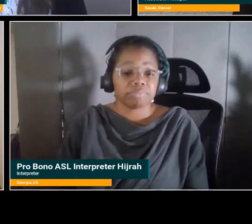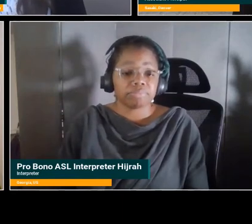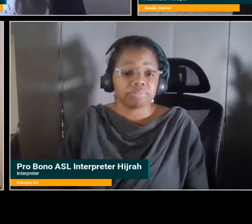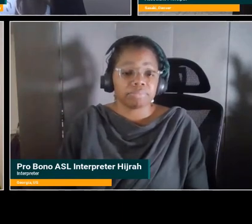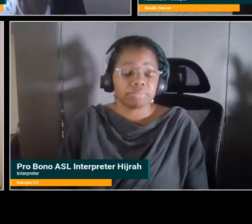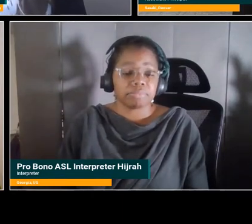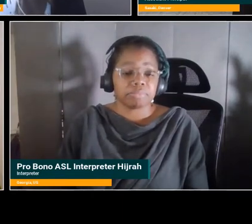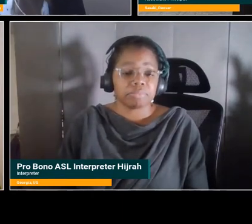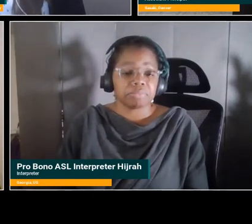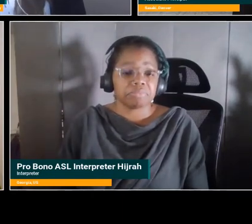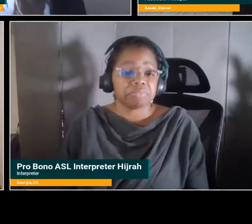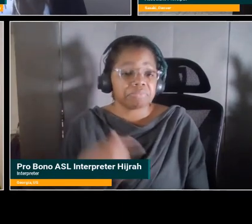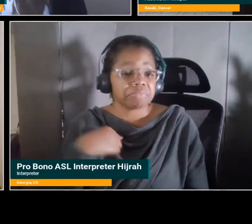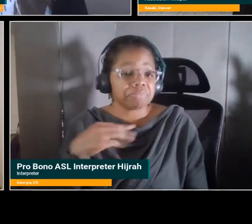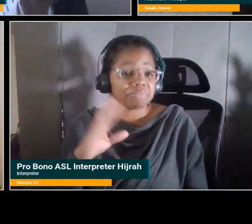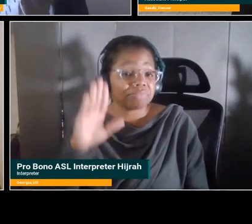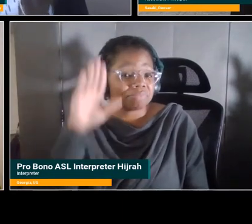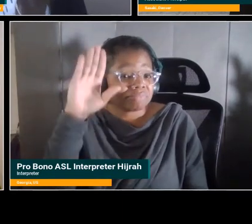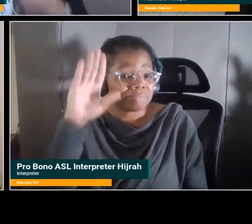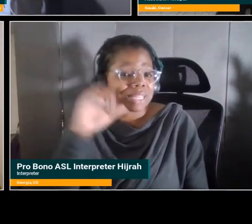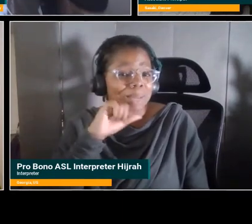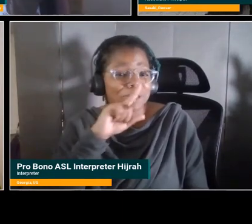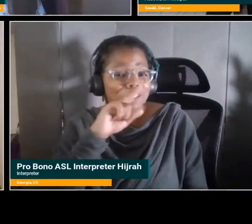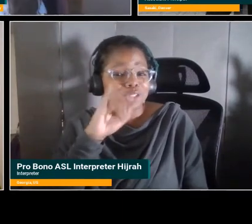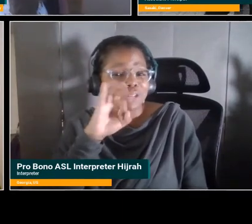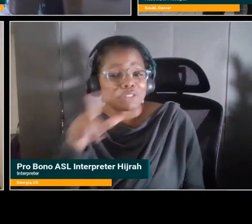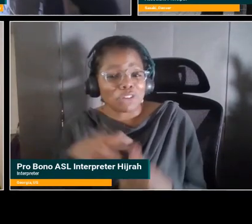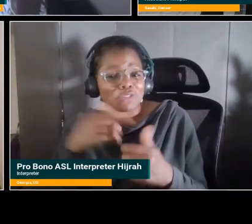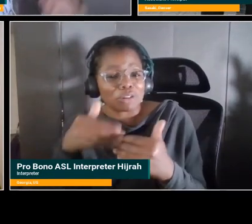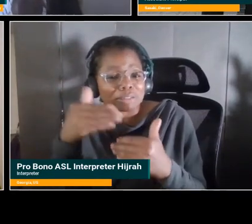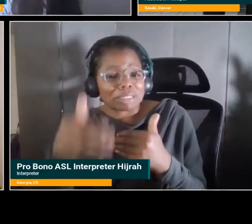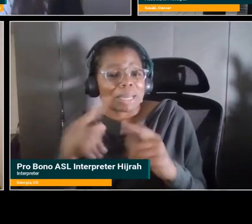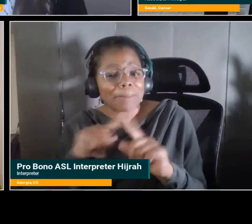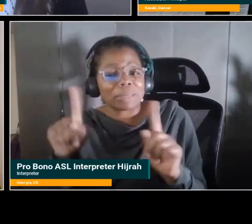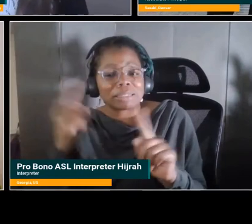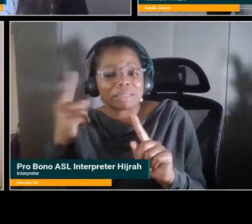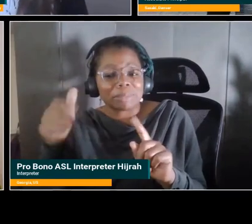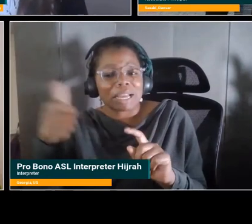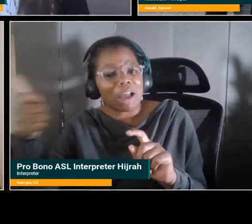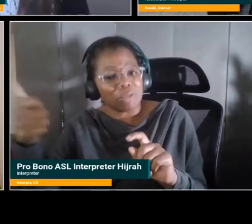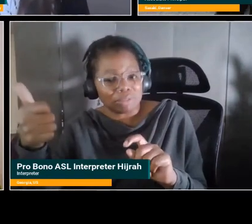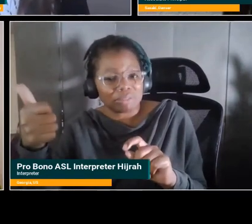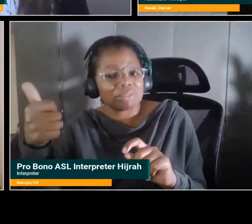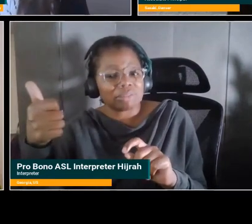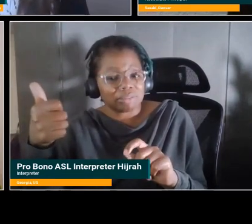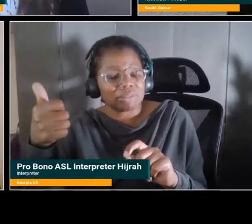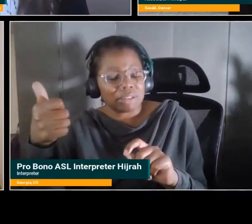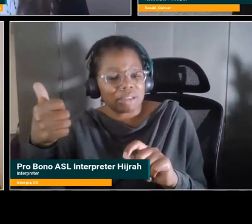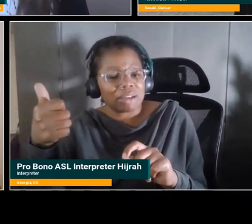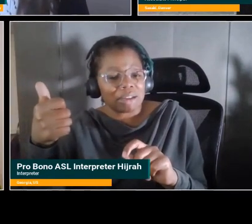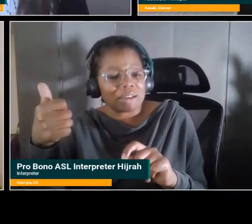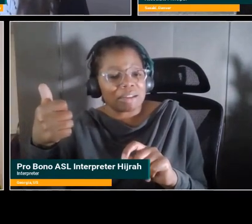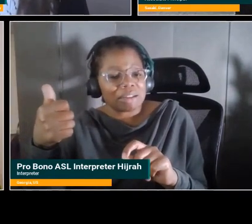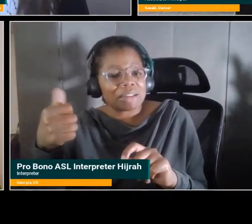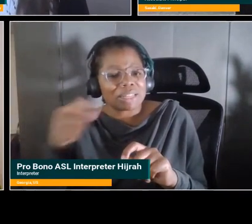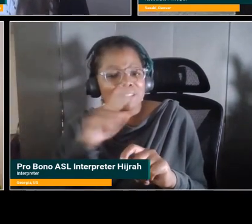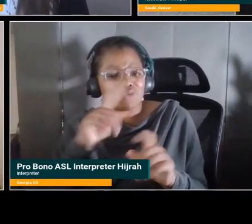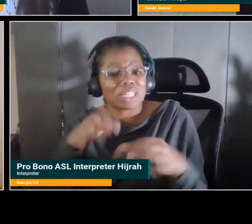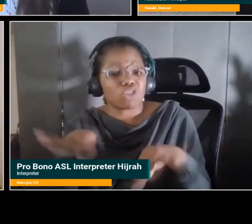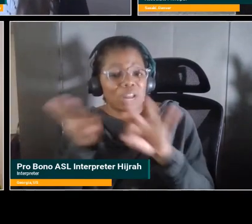I can jump in. I don't know if this is a first step, but something else that I think is just really